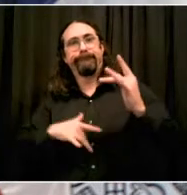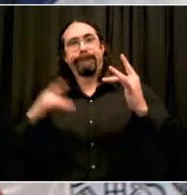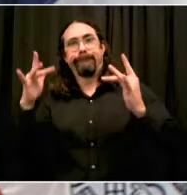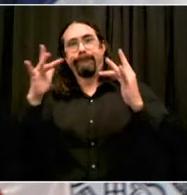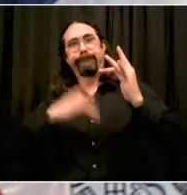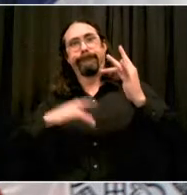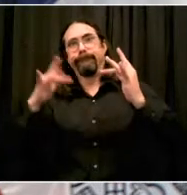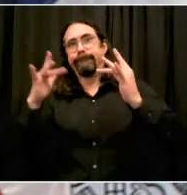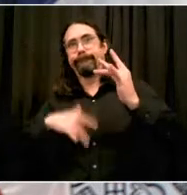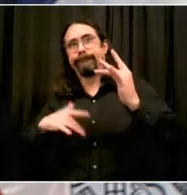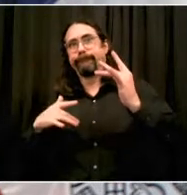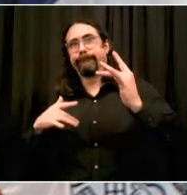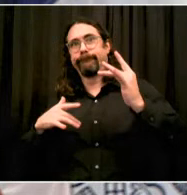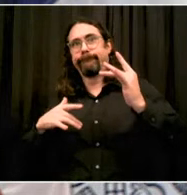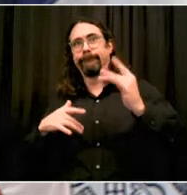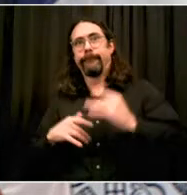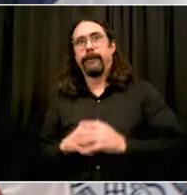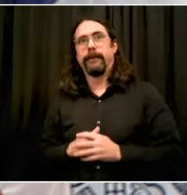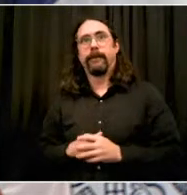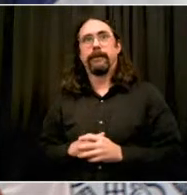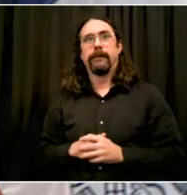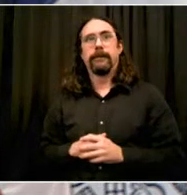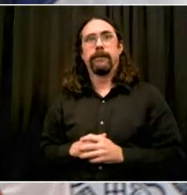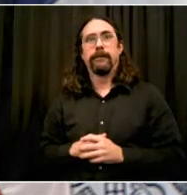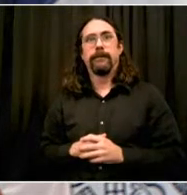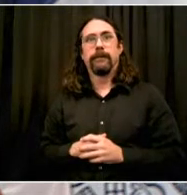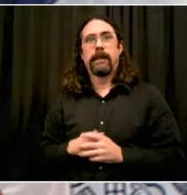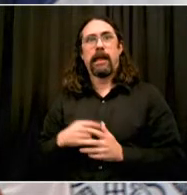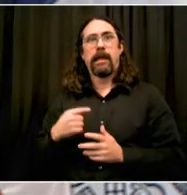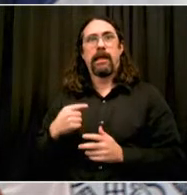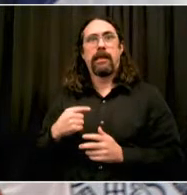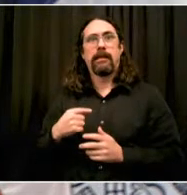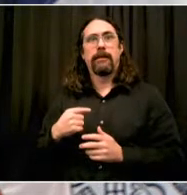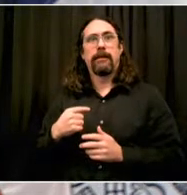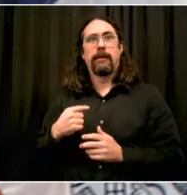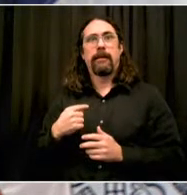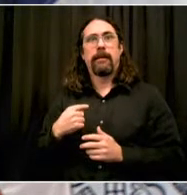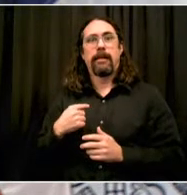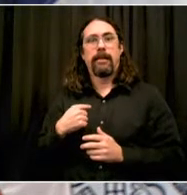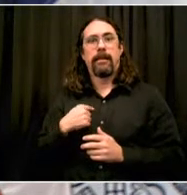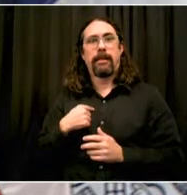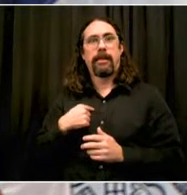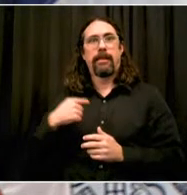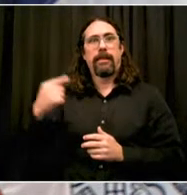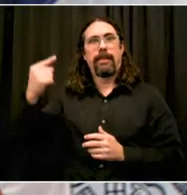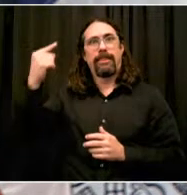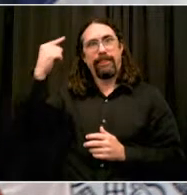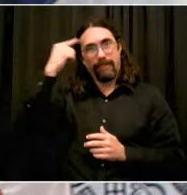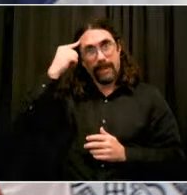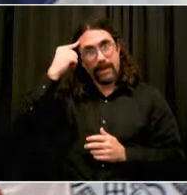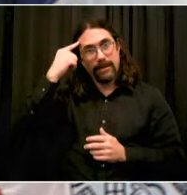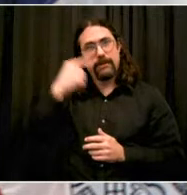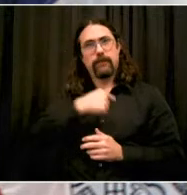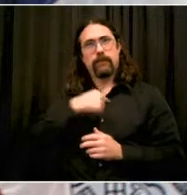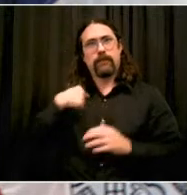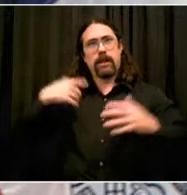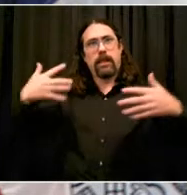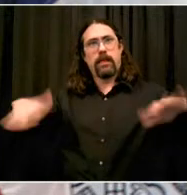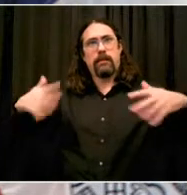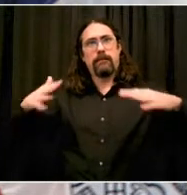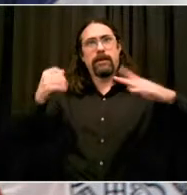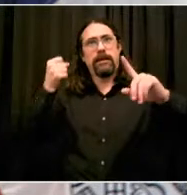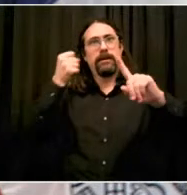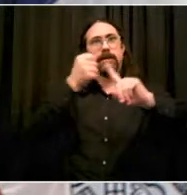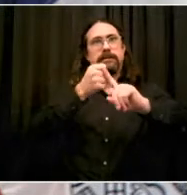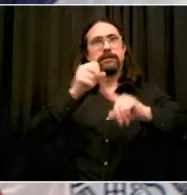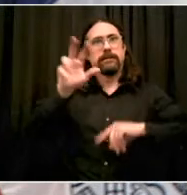can you, I know that that's what's coming in, but does it again give the most accurate measure to do this thing that affects so many people when